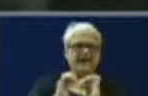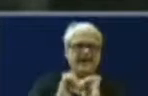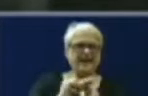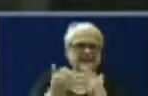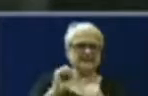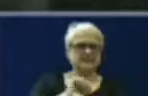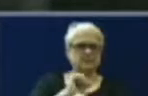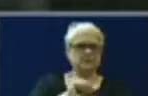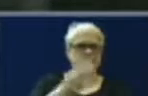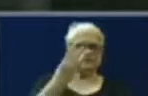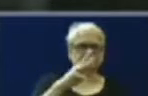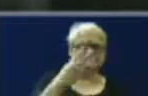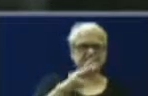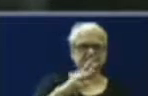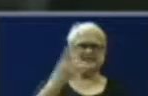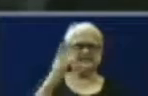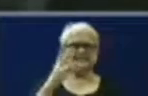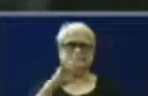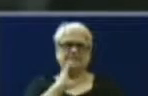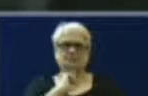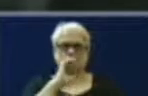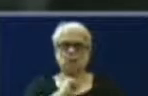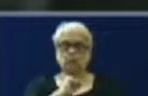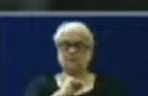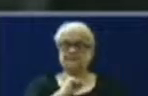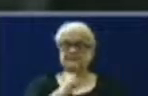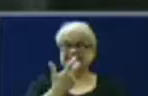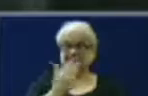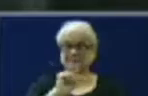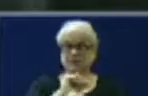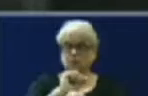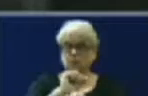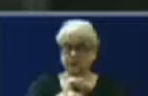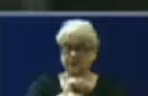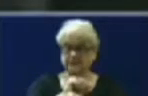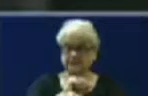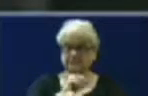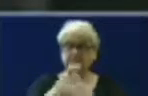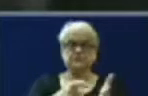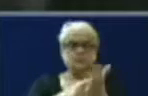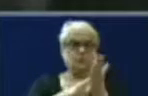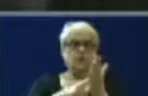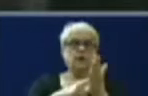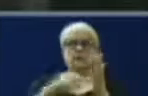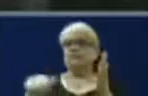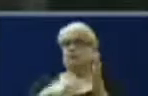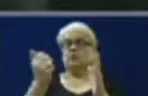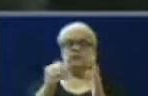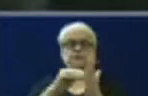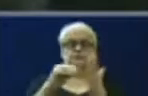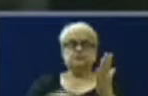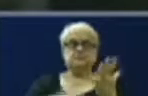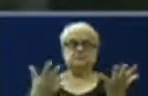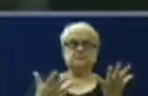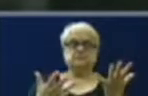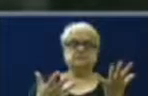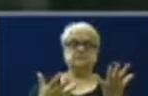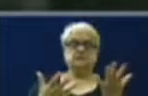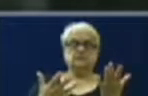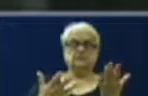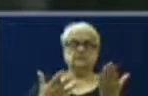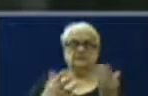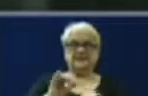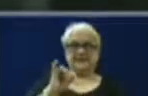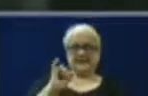17 year olds coming back? I mean, that's the requirement for everybody else. In that program, would that be